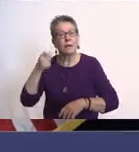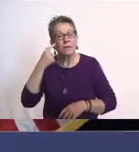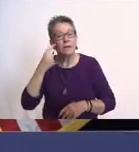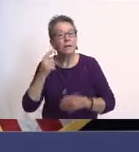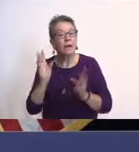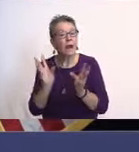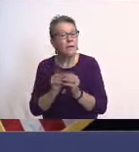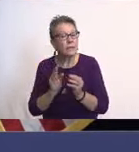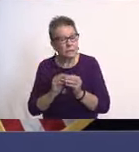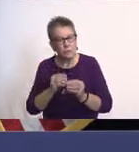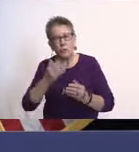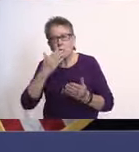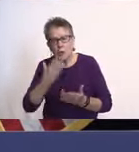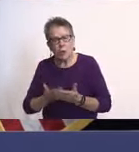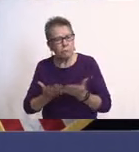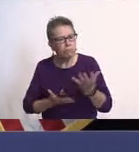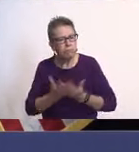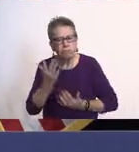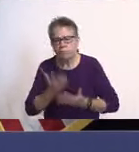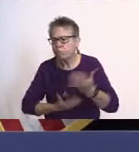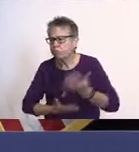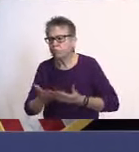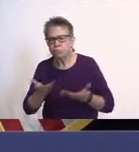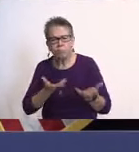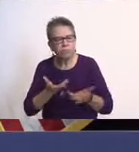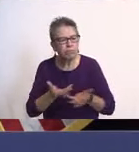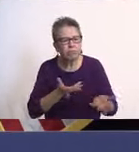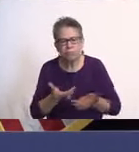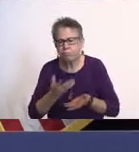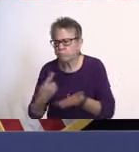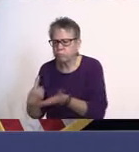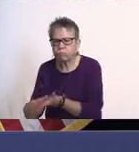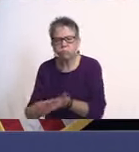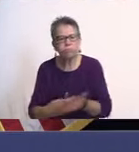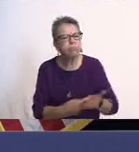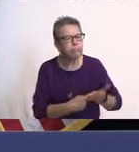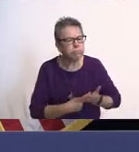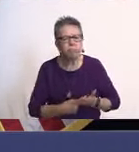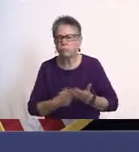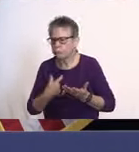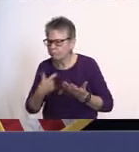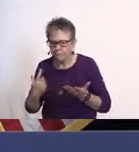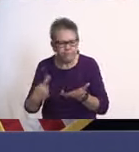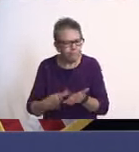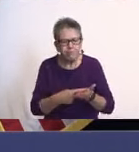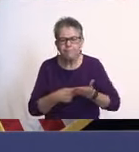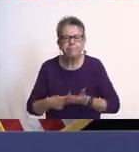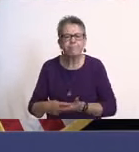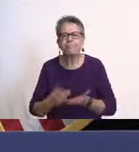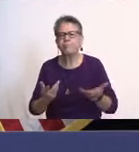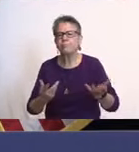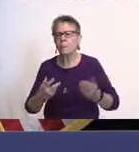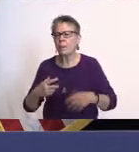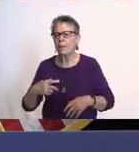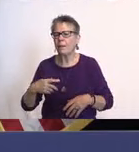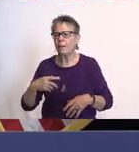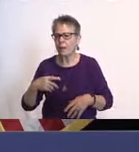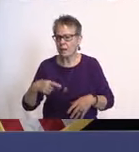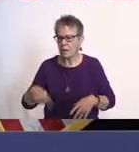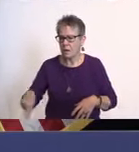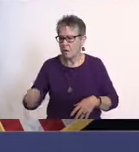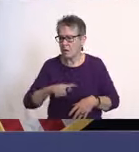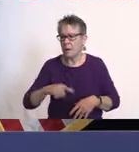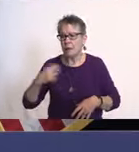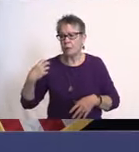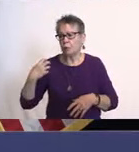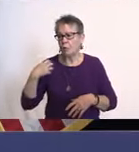participation, 39 governors, 22 Democrats, 17 Republicans. The chair of the NGA is a very good man and a good governor. I